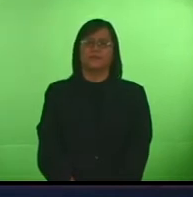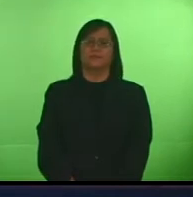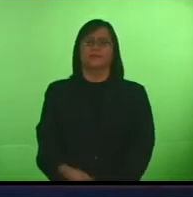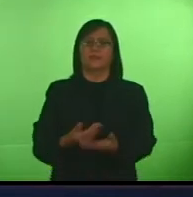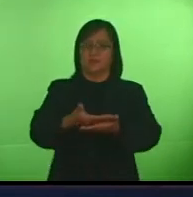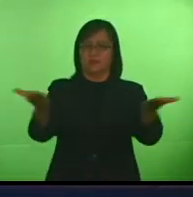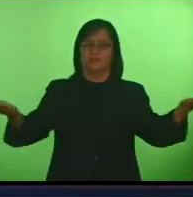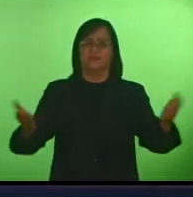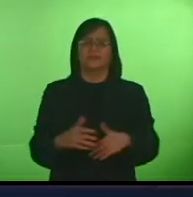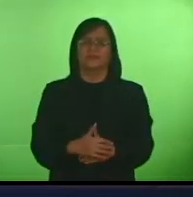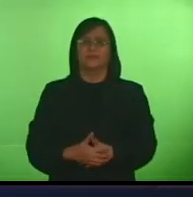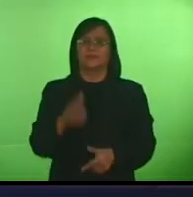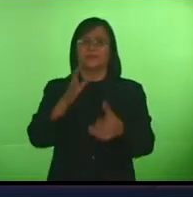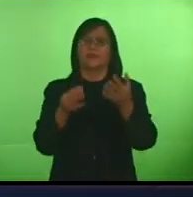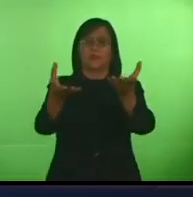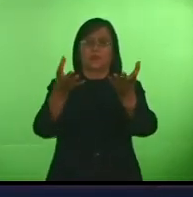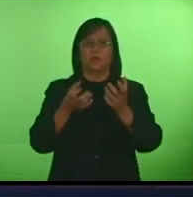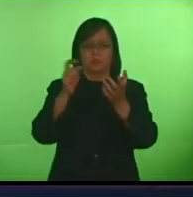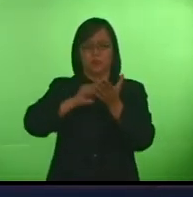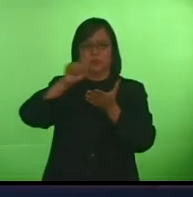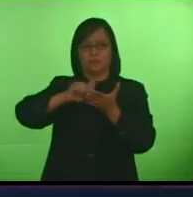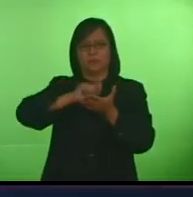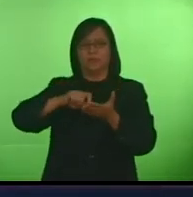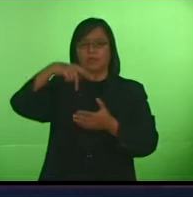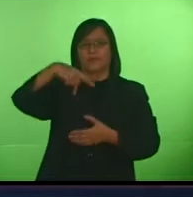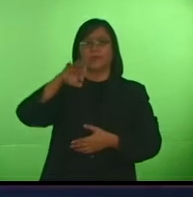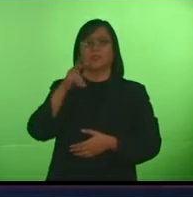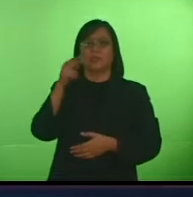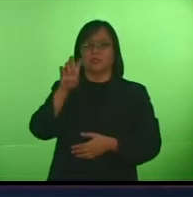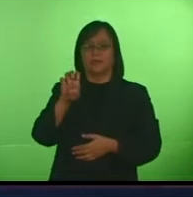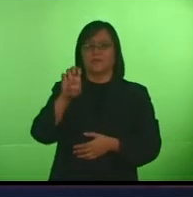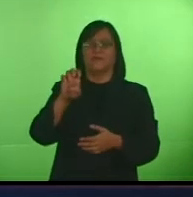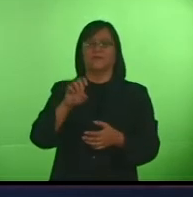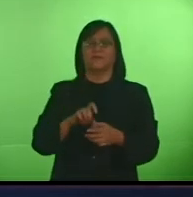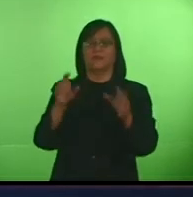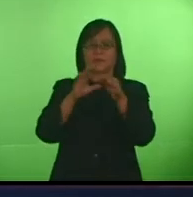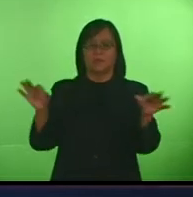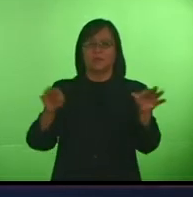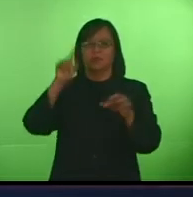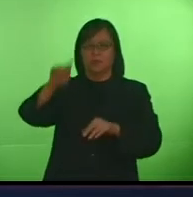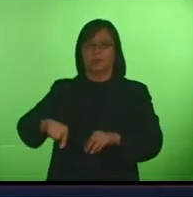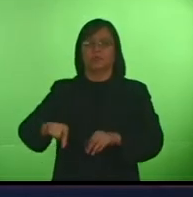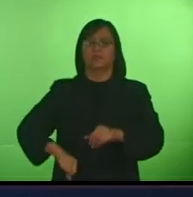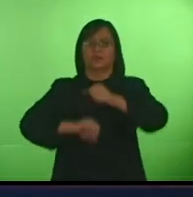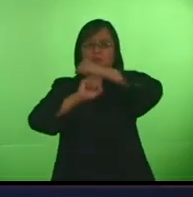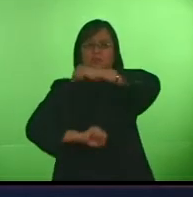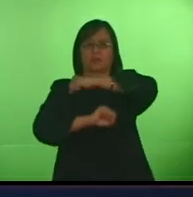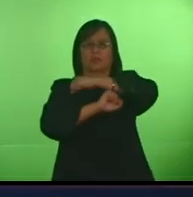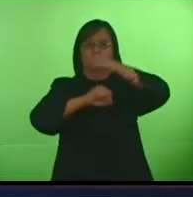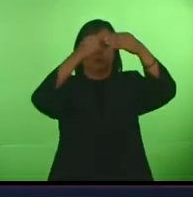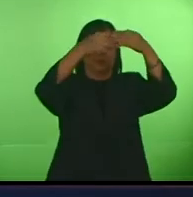Students, if you want to write a persuasive essay, you may have to structure your outline as follows: